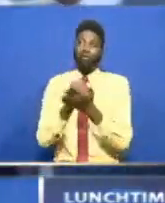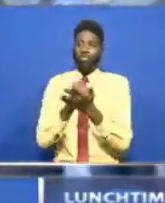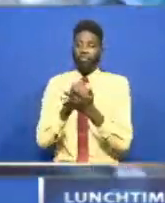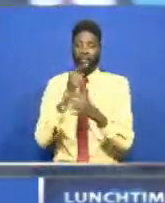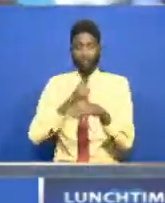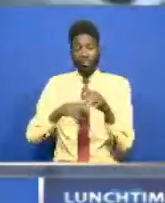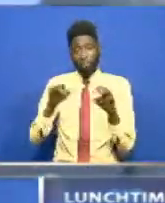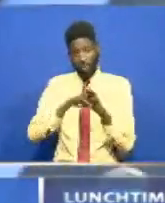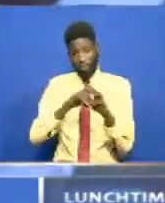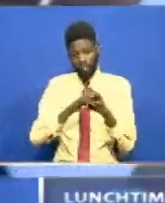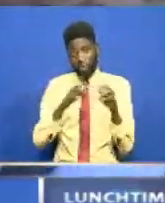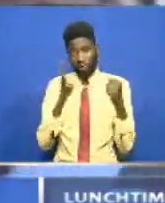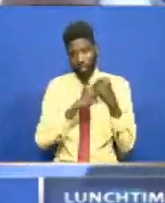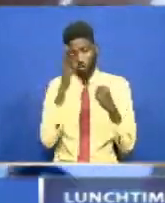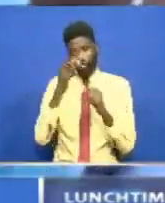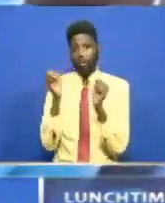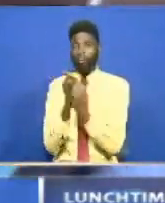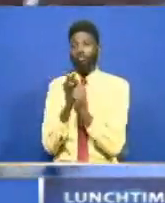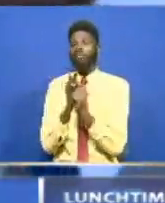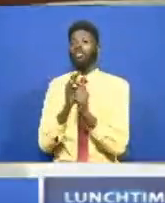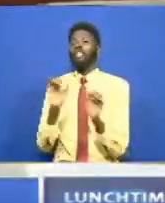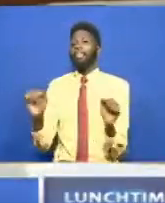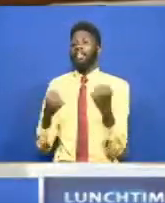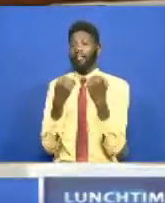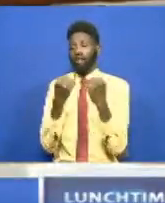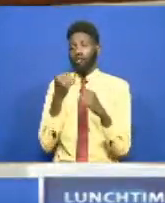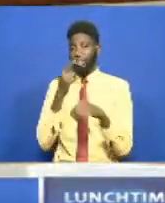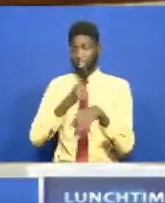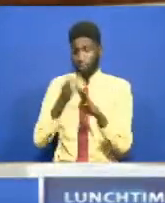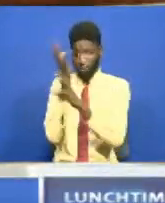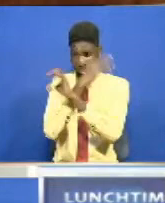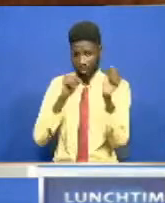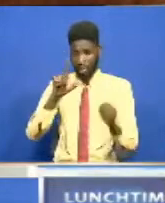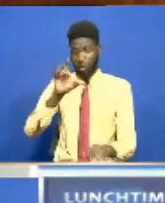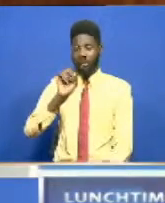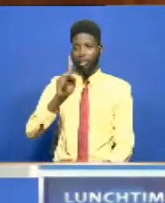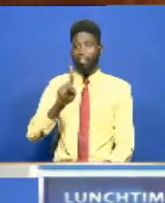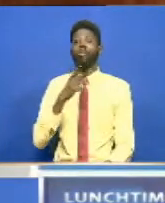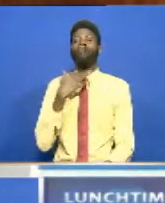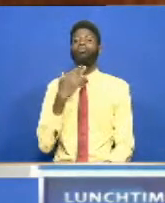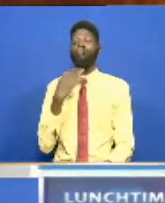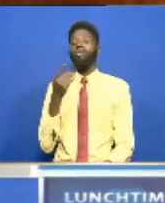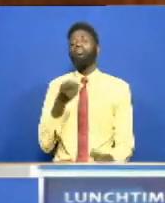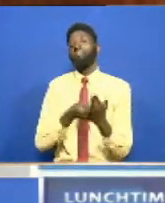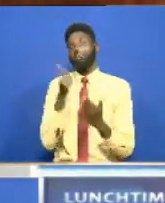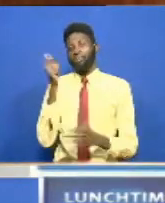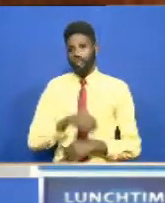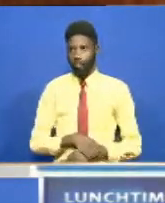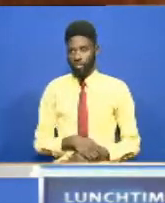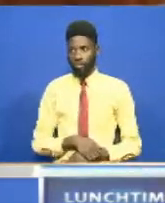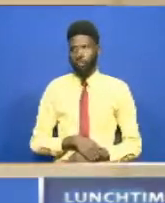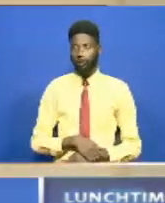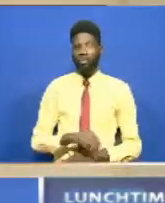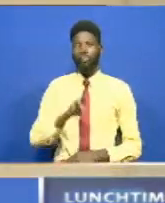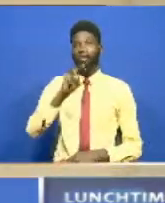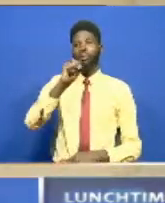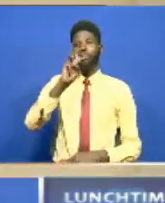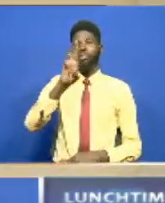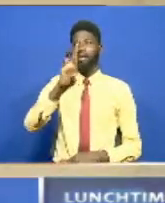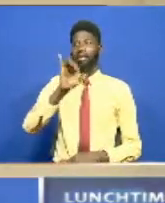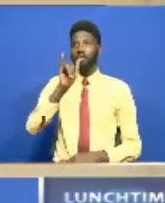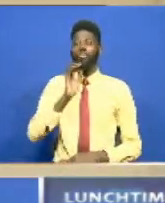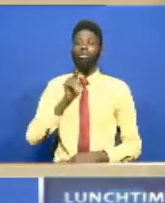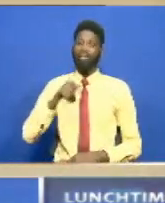Nelson Harvey, who wants her kicked out of office. While resuming her duties, Wambua said she will discharge her obligations diligently at the